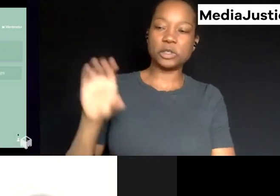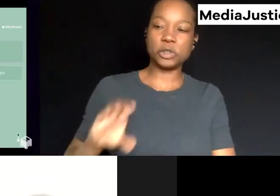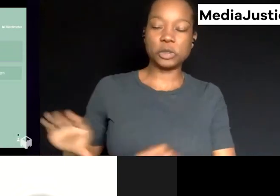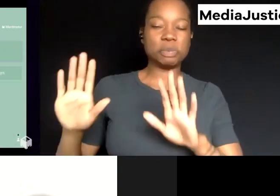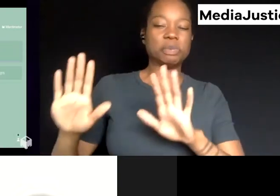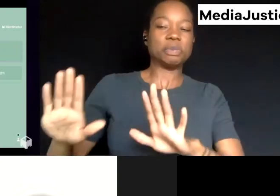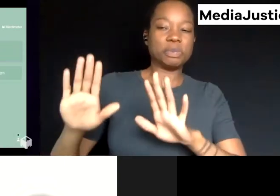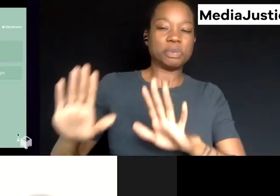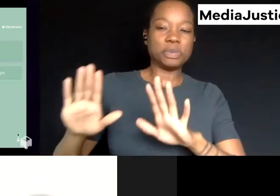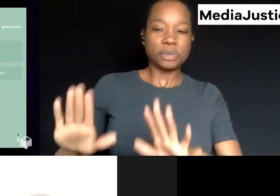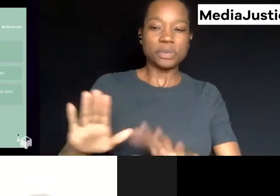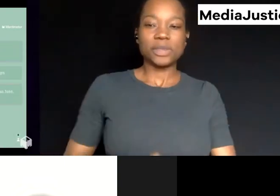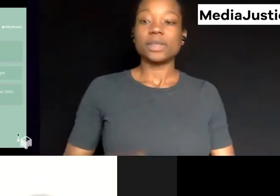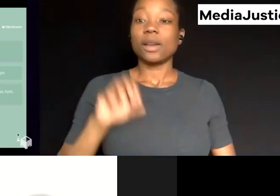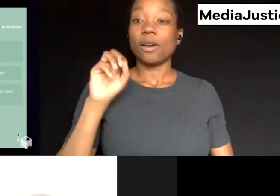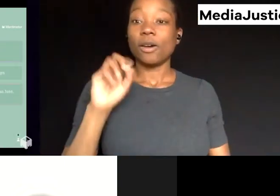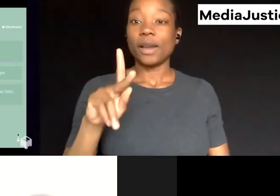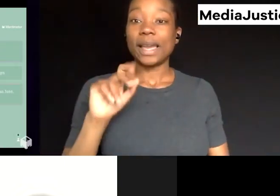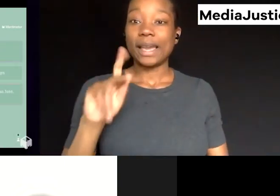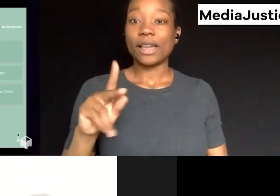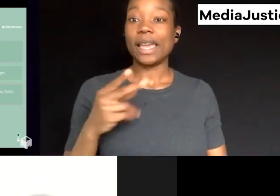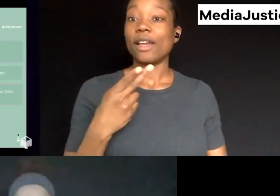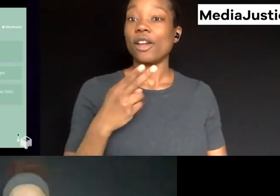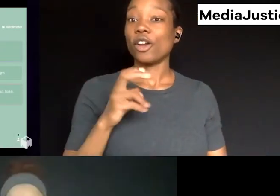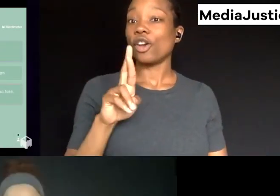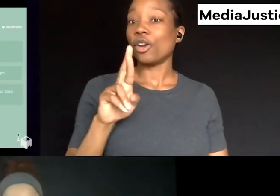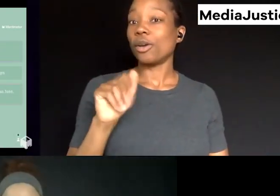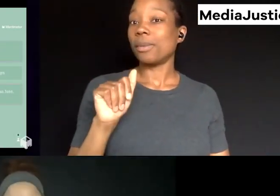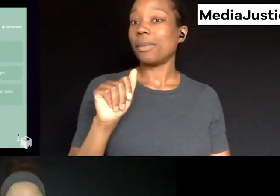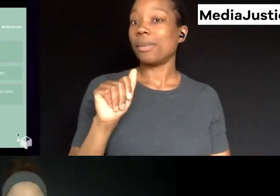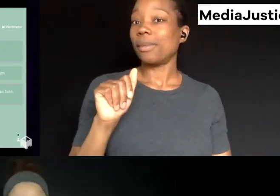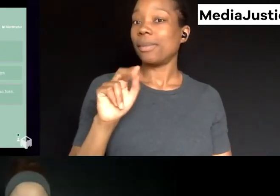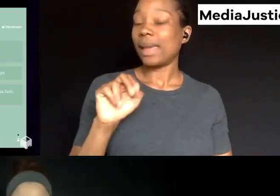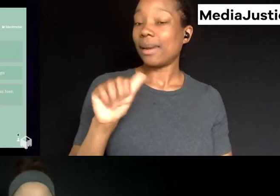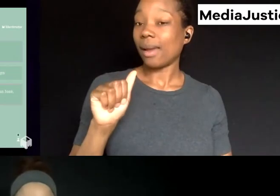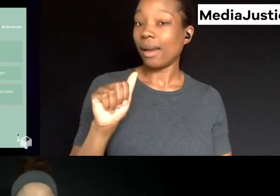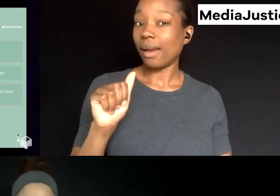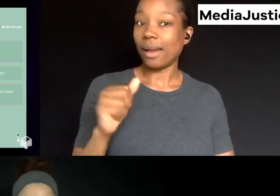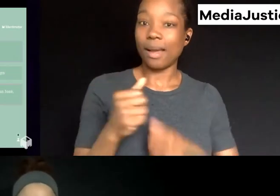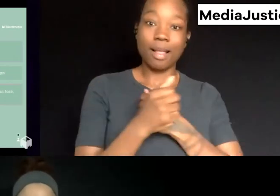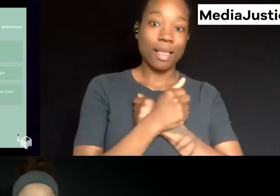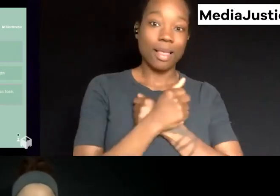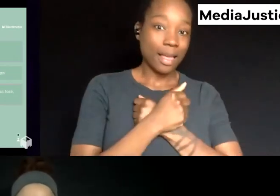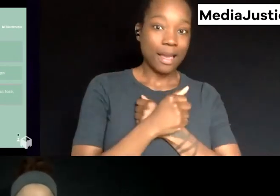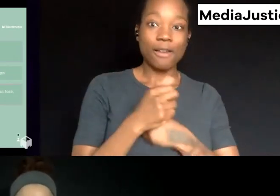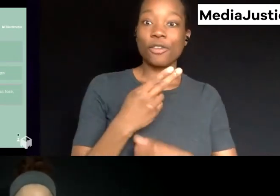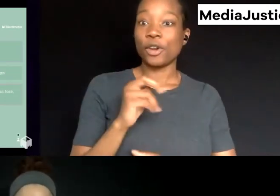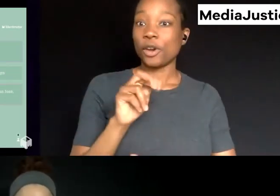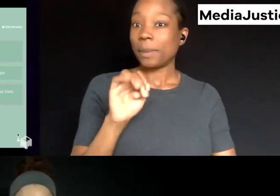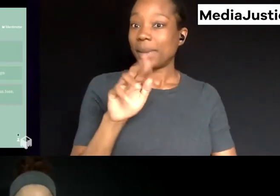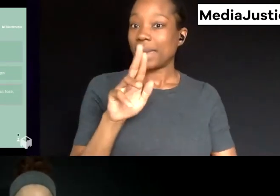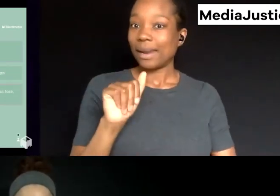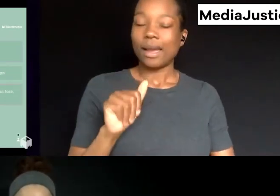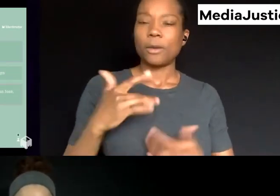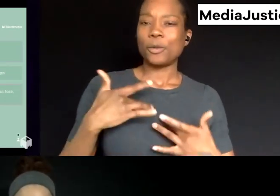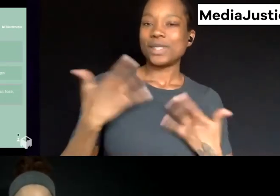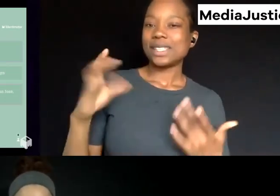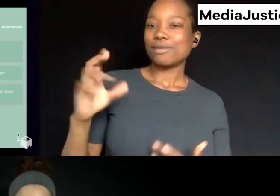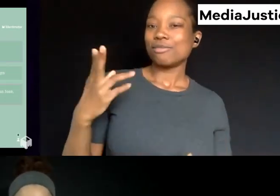Urbana. Love Urbana. What's up, Chad? It's good to see